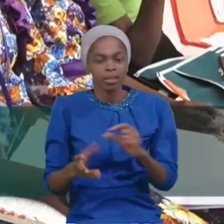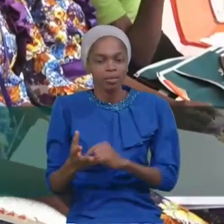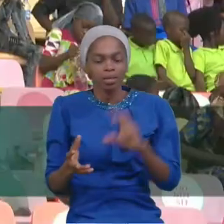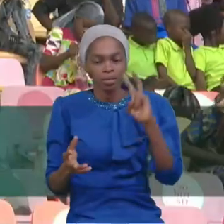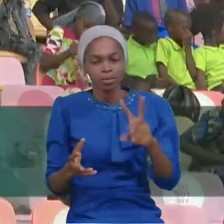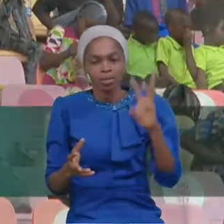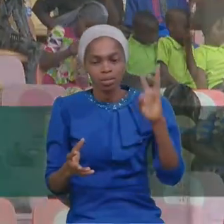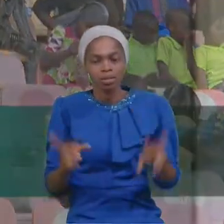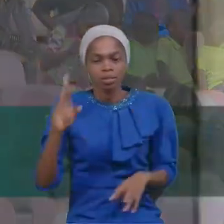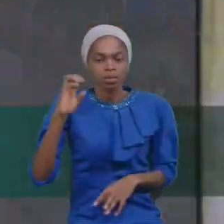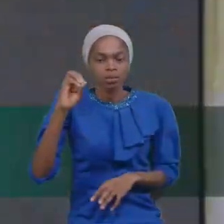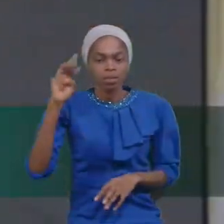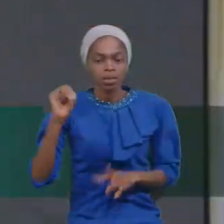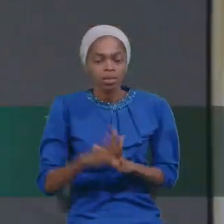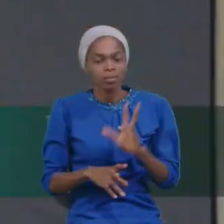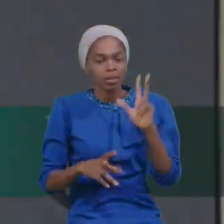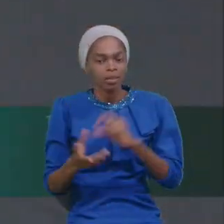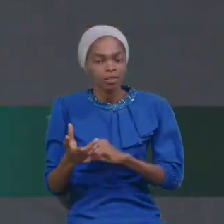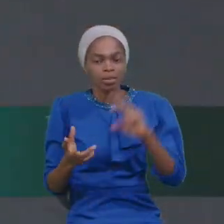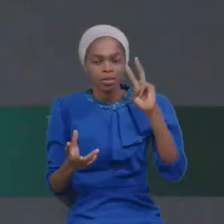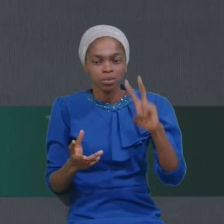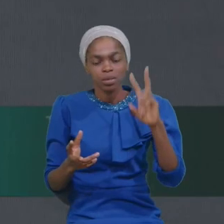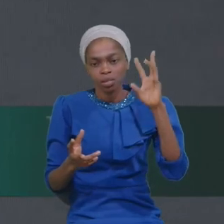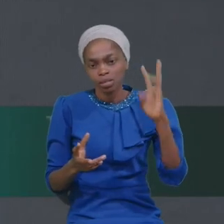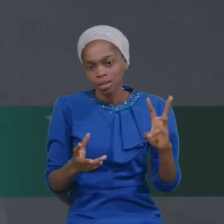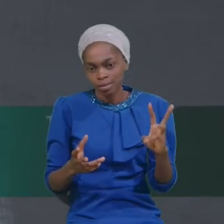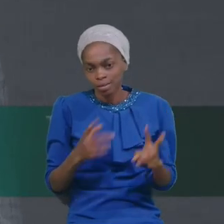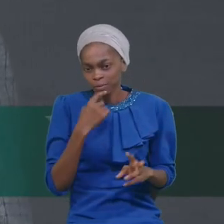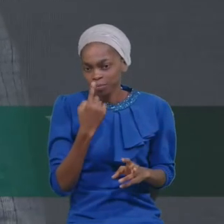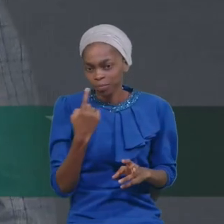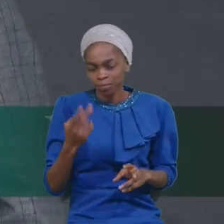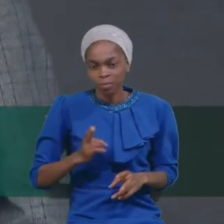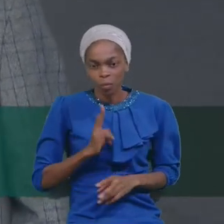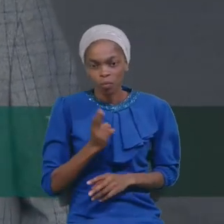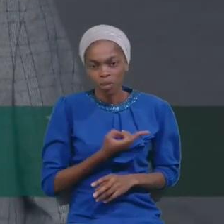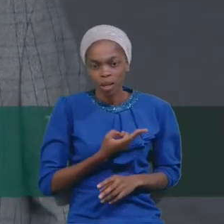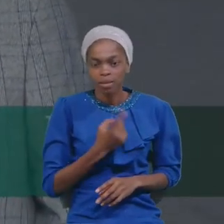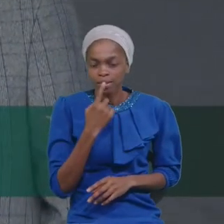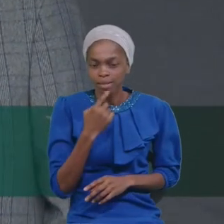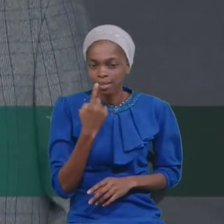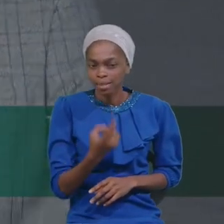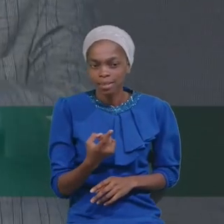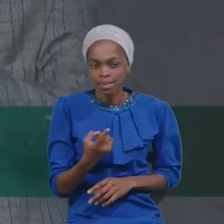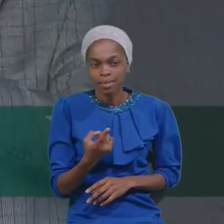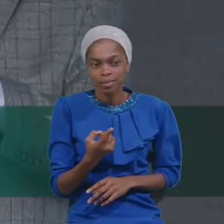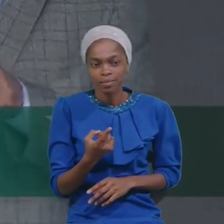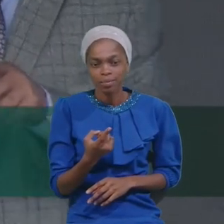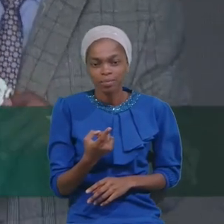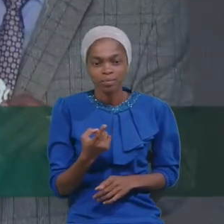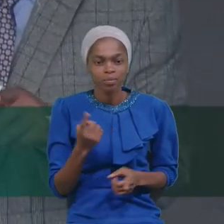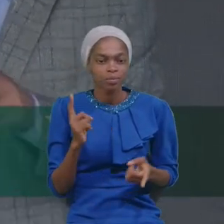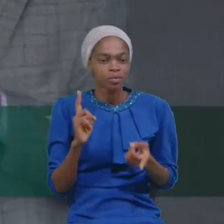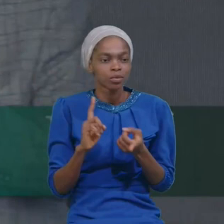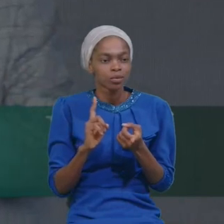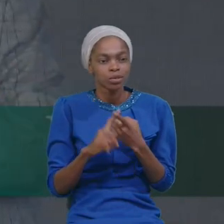it says, to declare, I say, this time, the